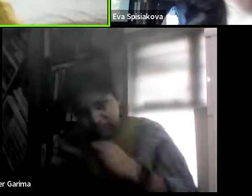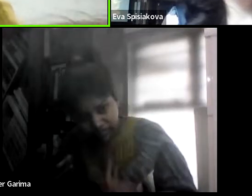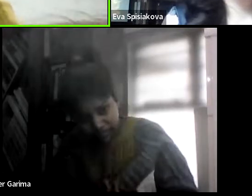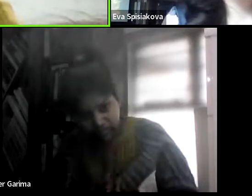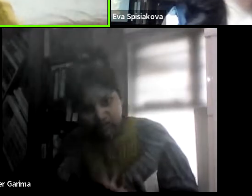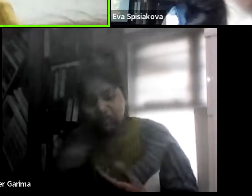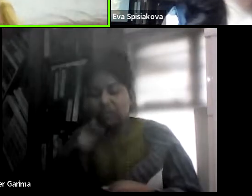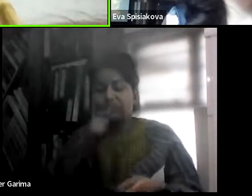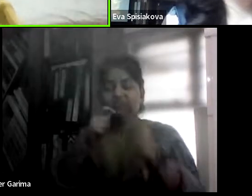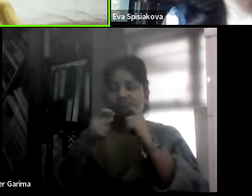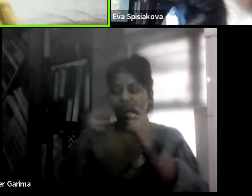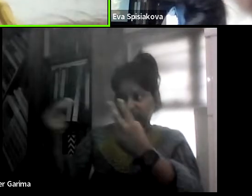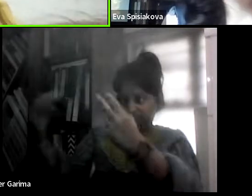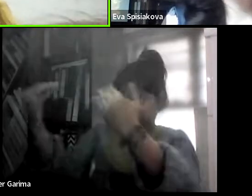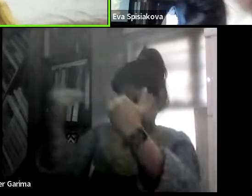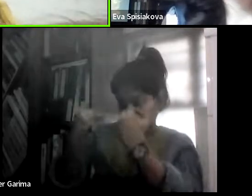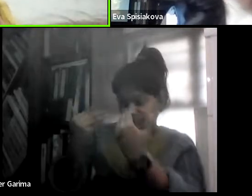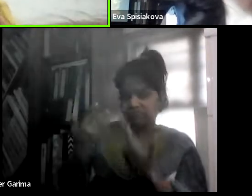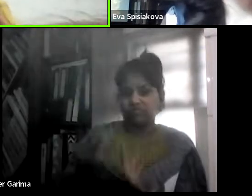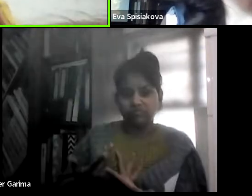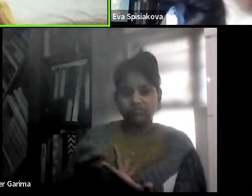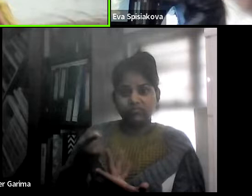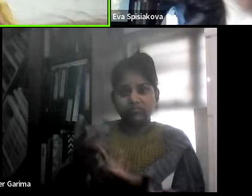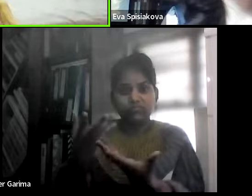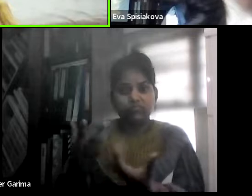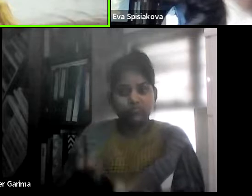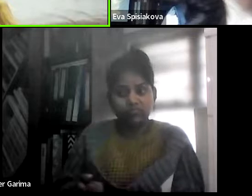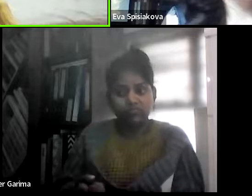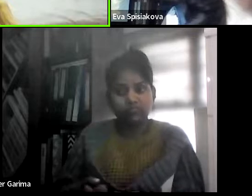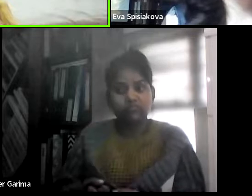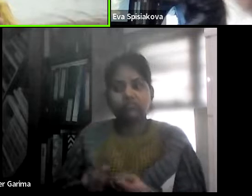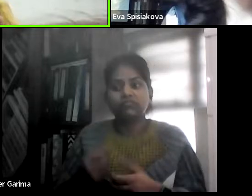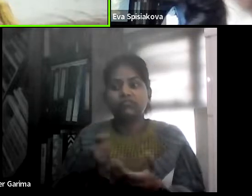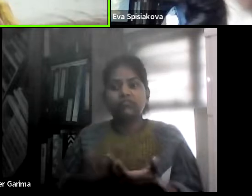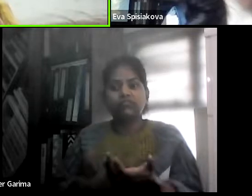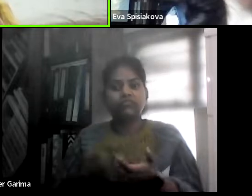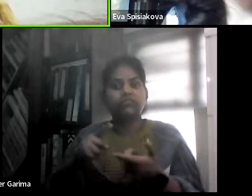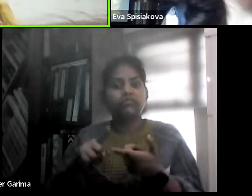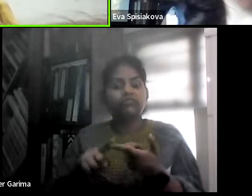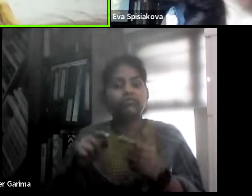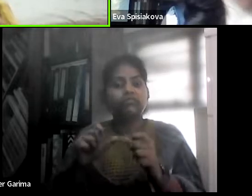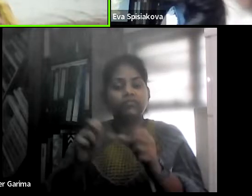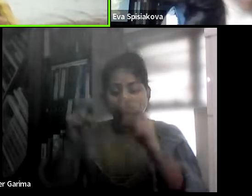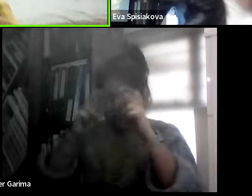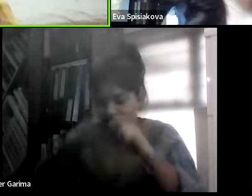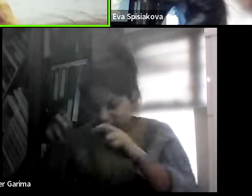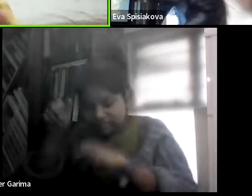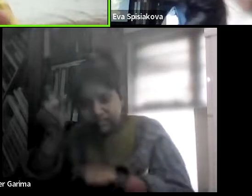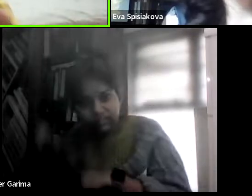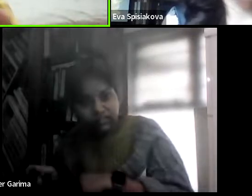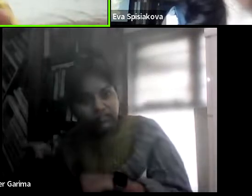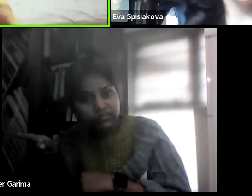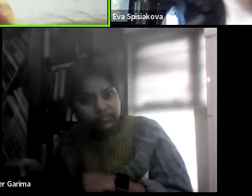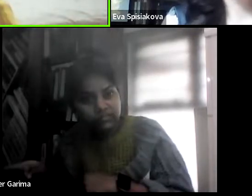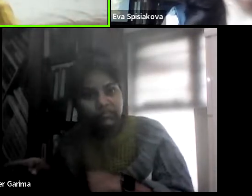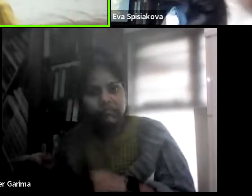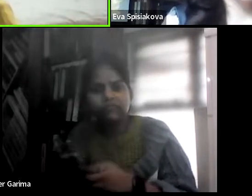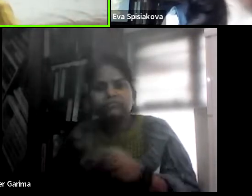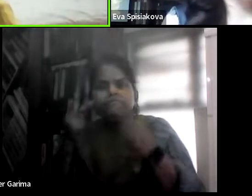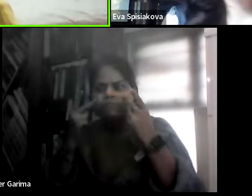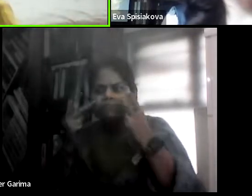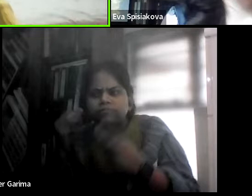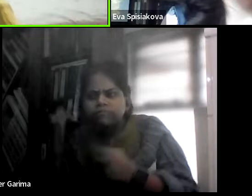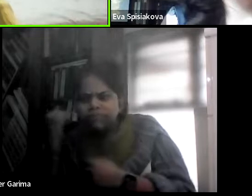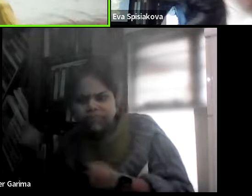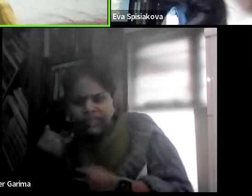media attention is given. Even research studies and their findings are disseminated in such ways,